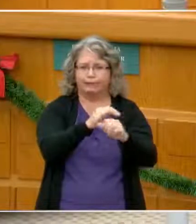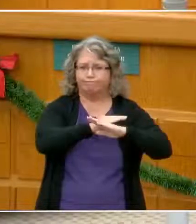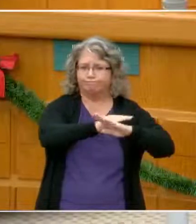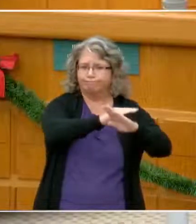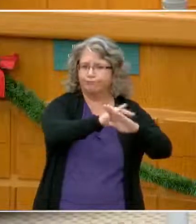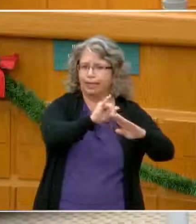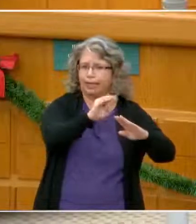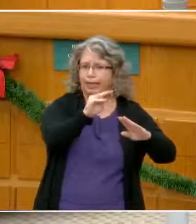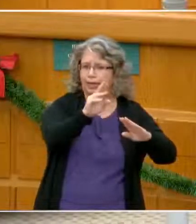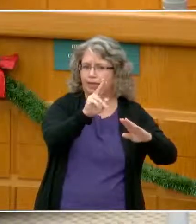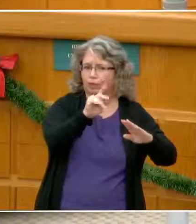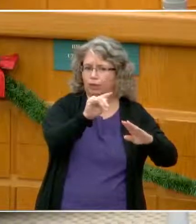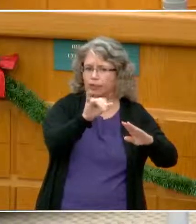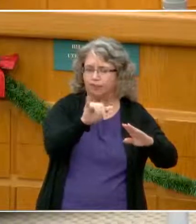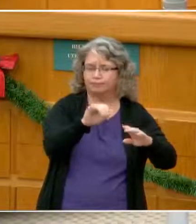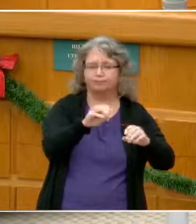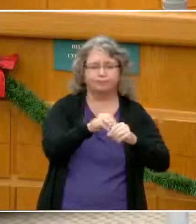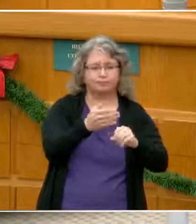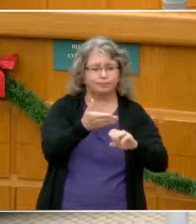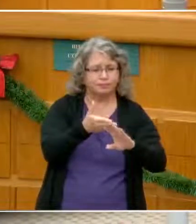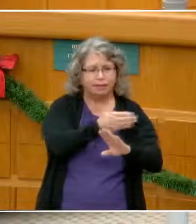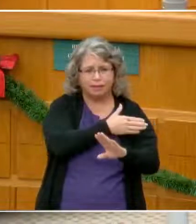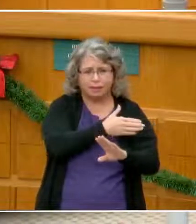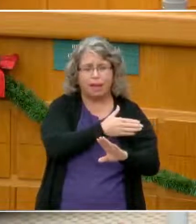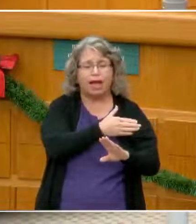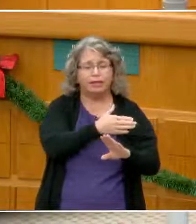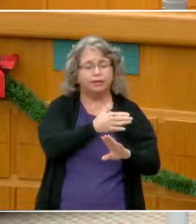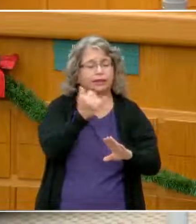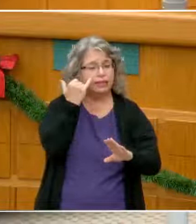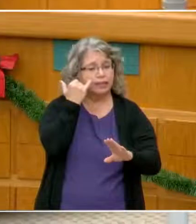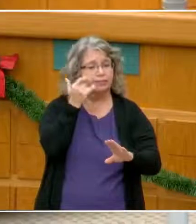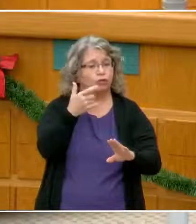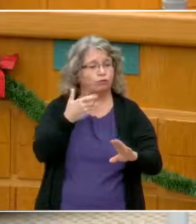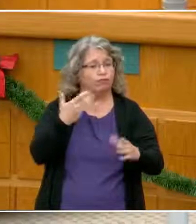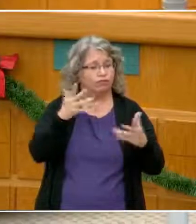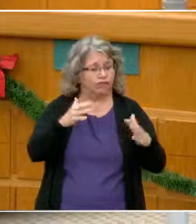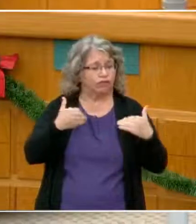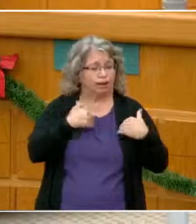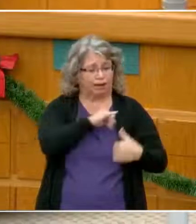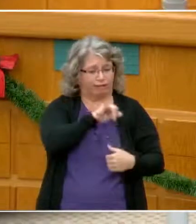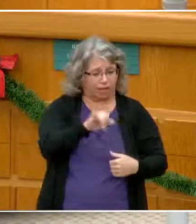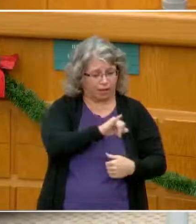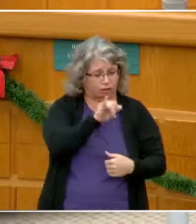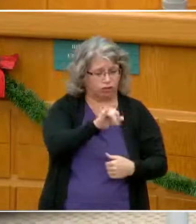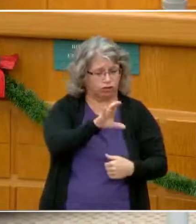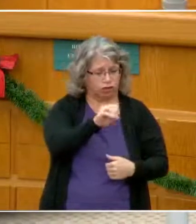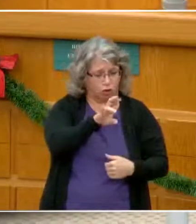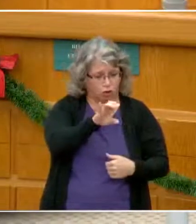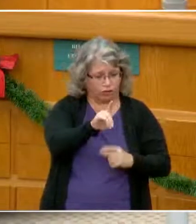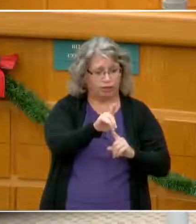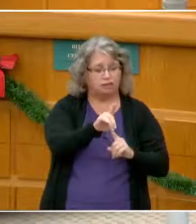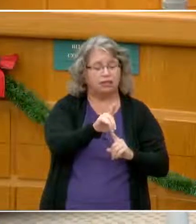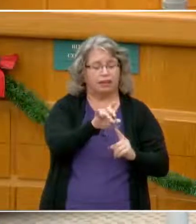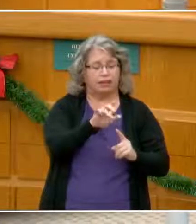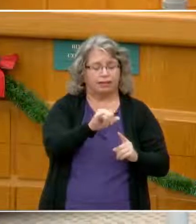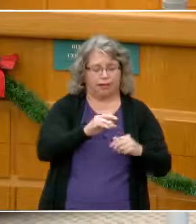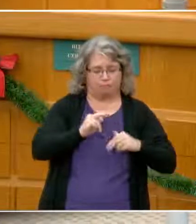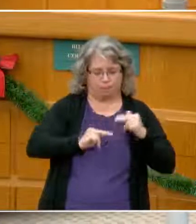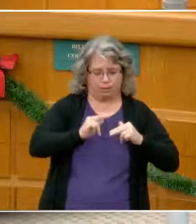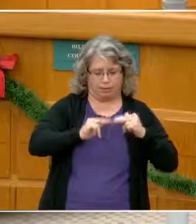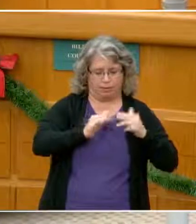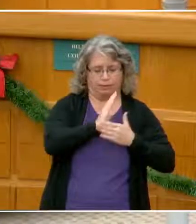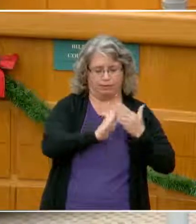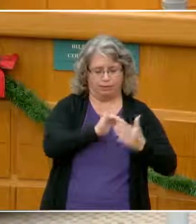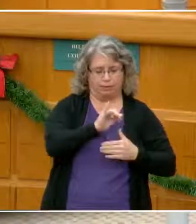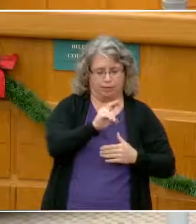an immunity, and that immunity is not enough to keep you from getting it the second time around. So that natural immunity is not enough